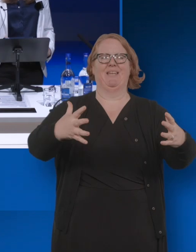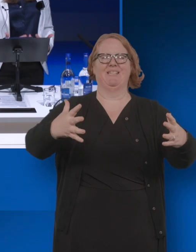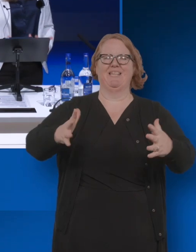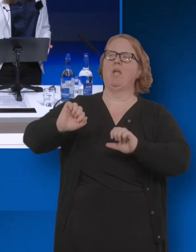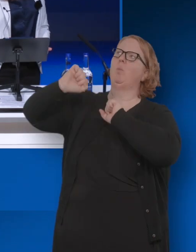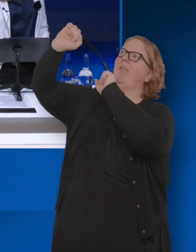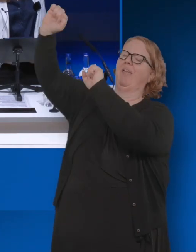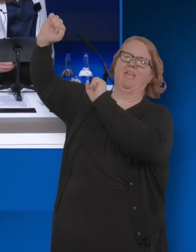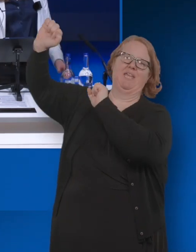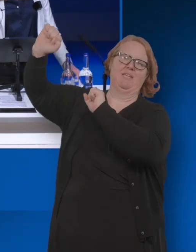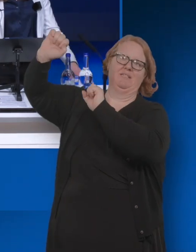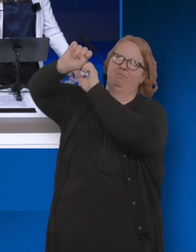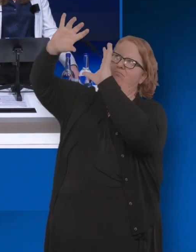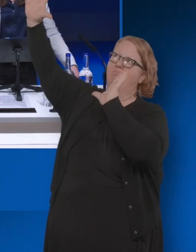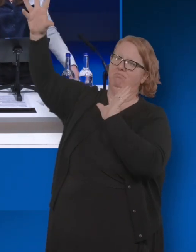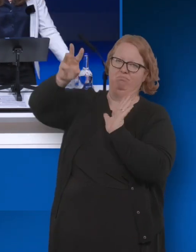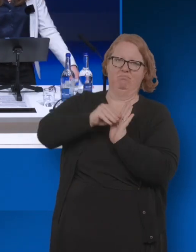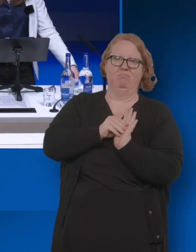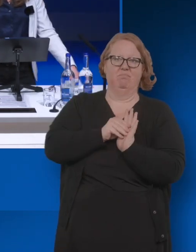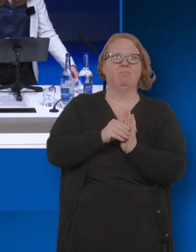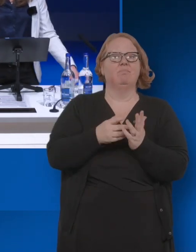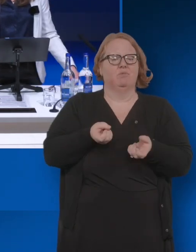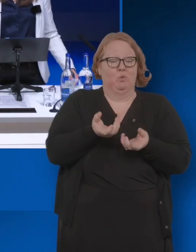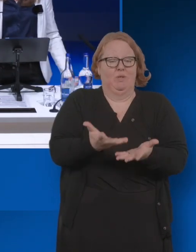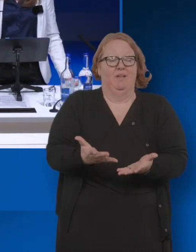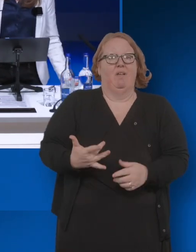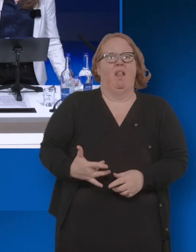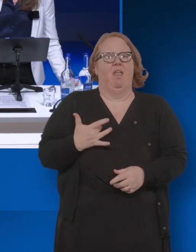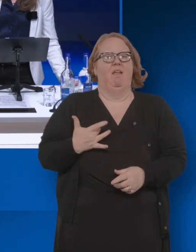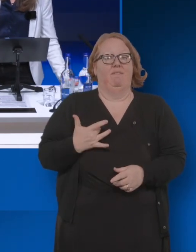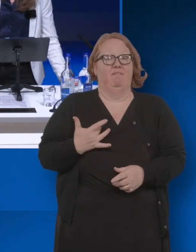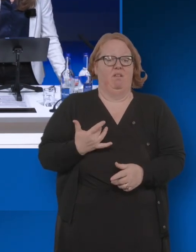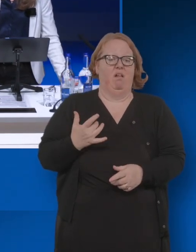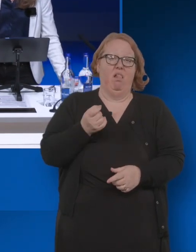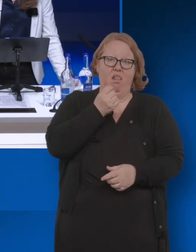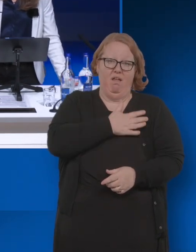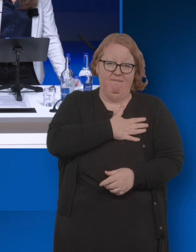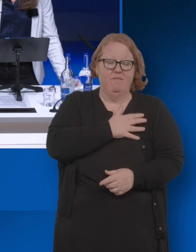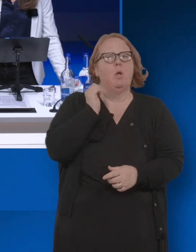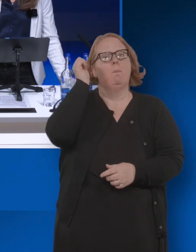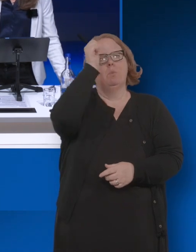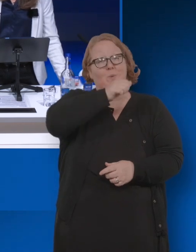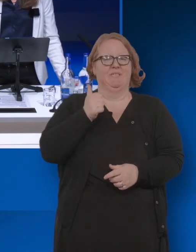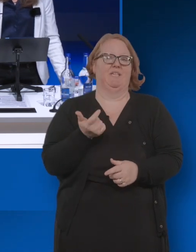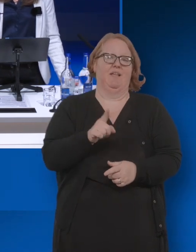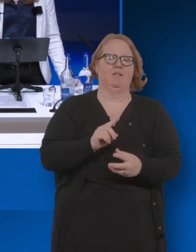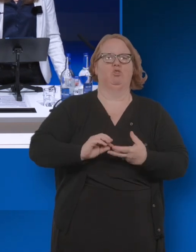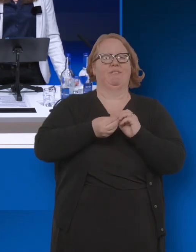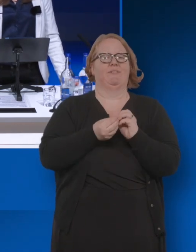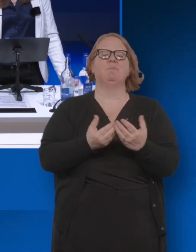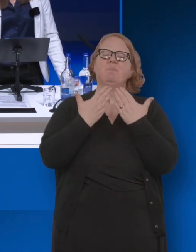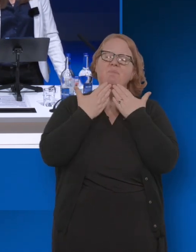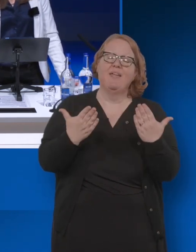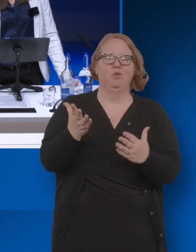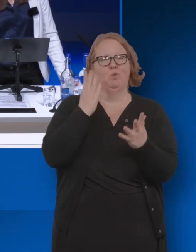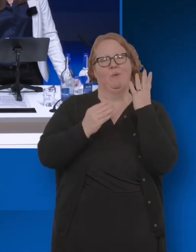with his imprint for a life of love, beauty, and creativity.